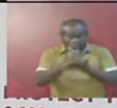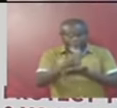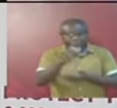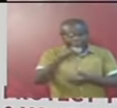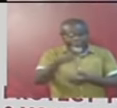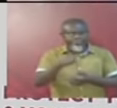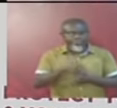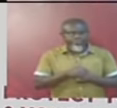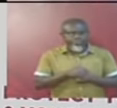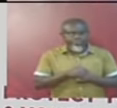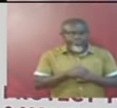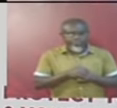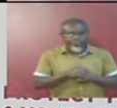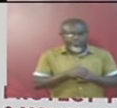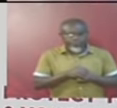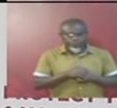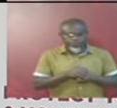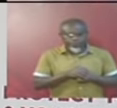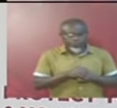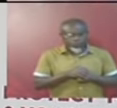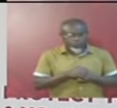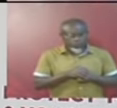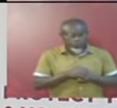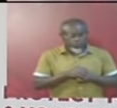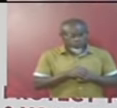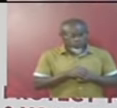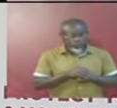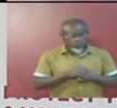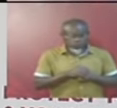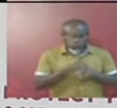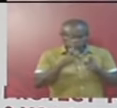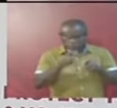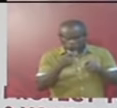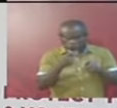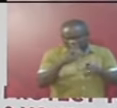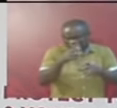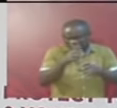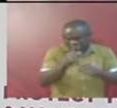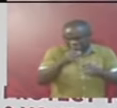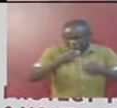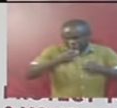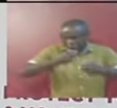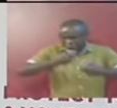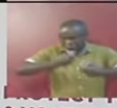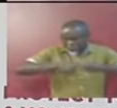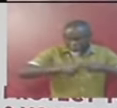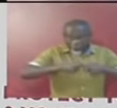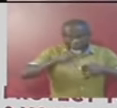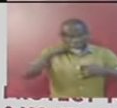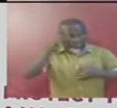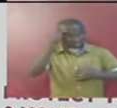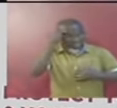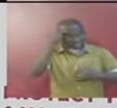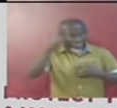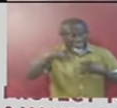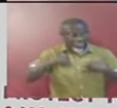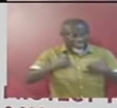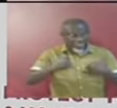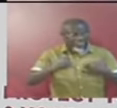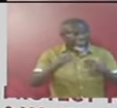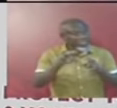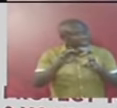health disorders during the months and even perhaps years to come can access the services that they